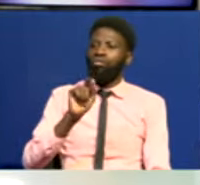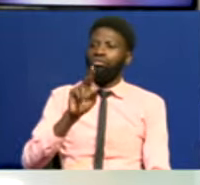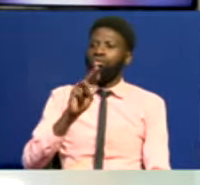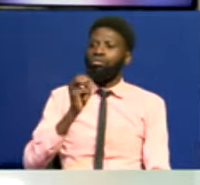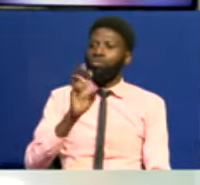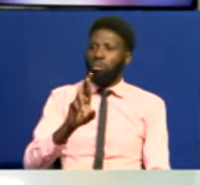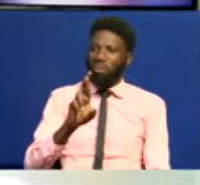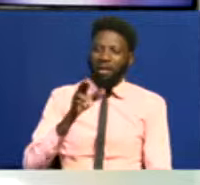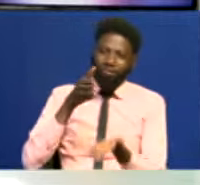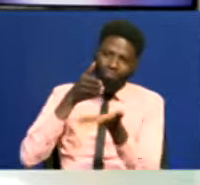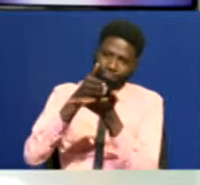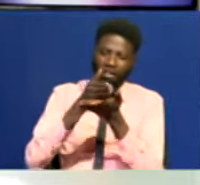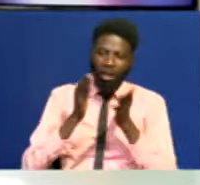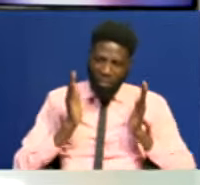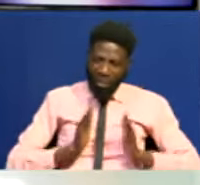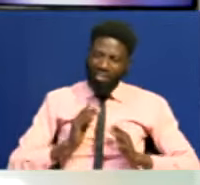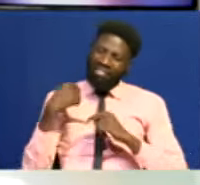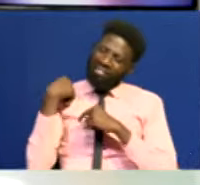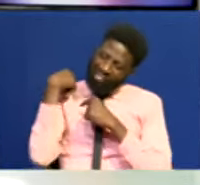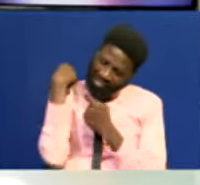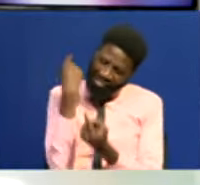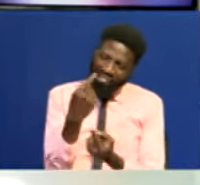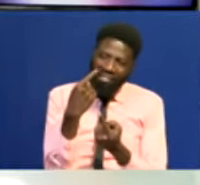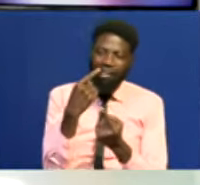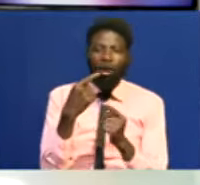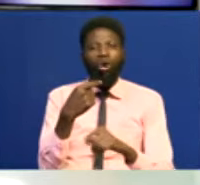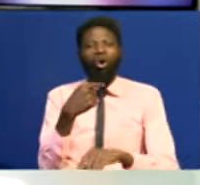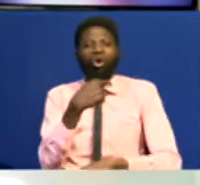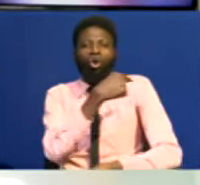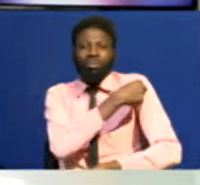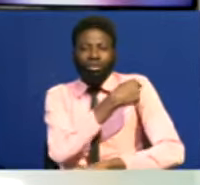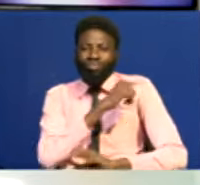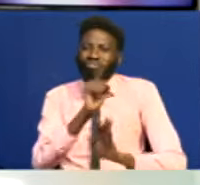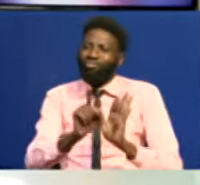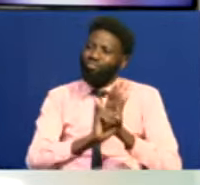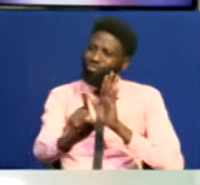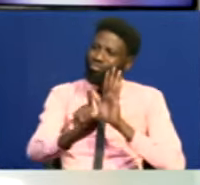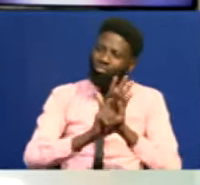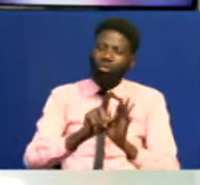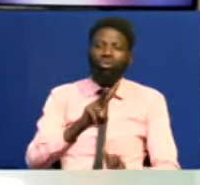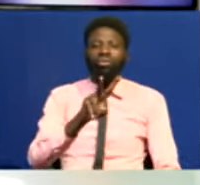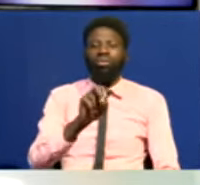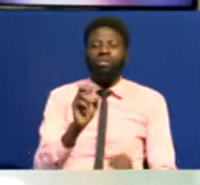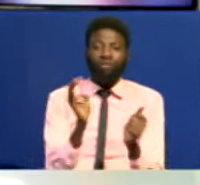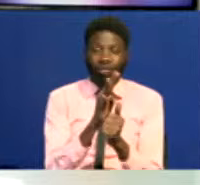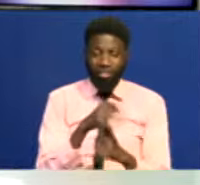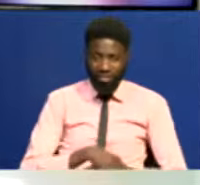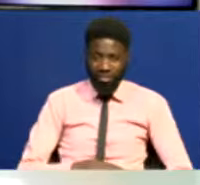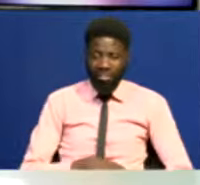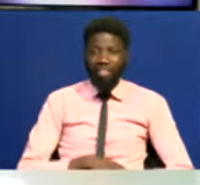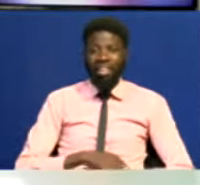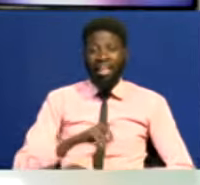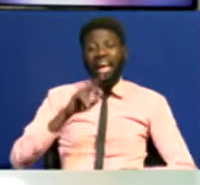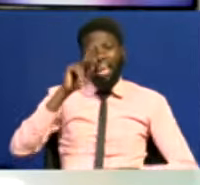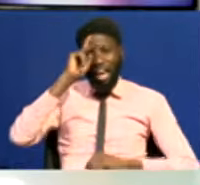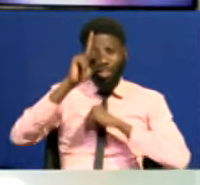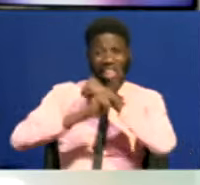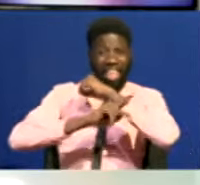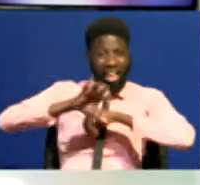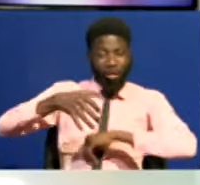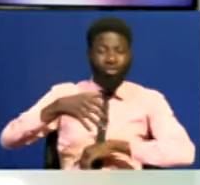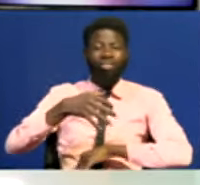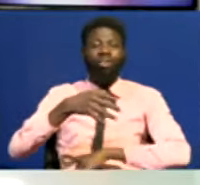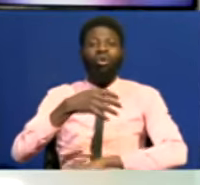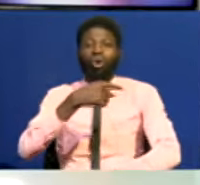seeking medical care since 2014, while their counterparts at the Kerugoya County Referral Hospital in Kirinyaga performed